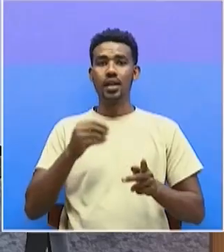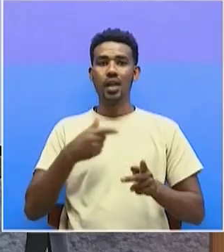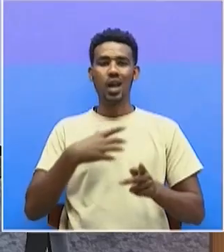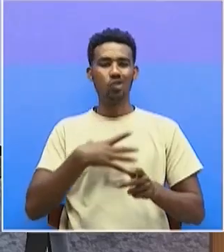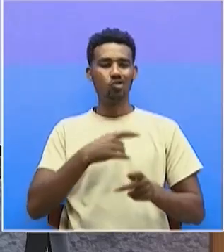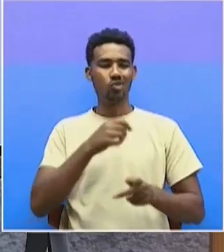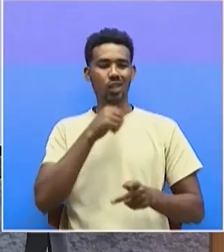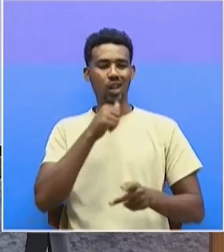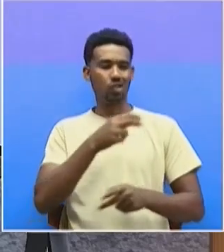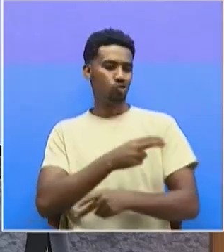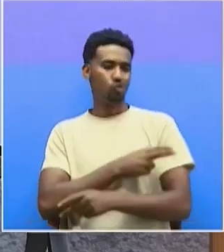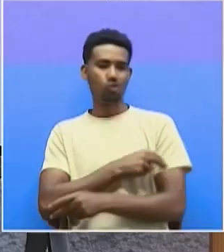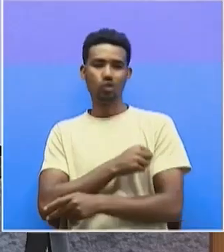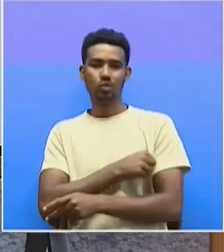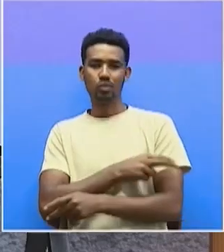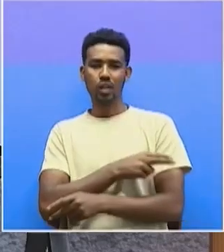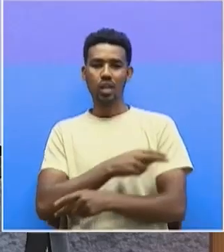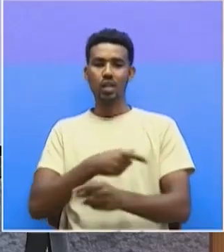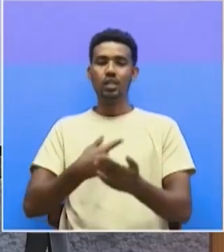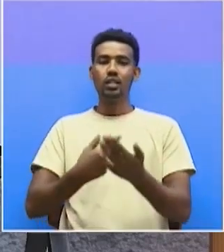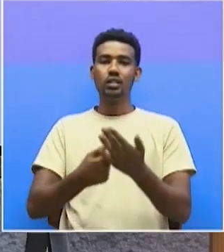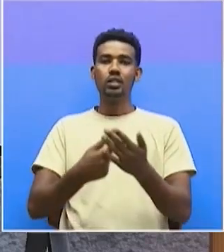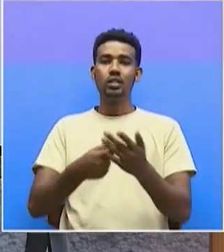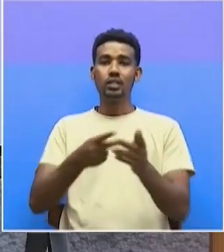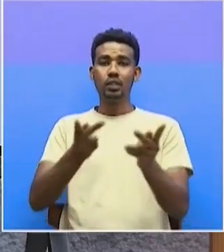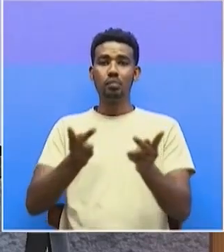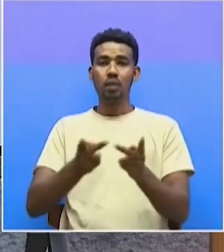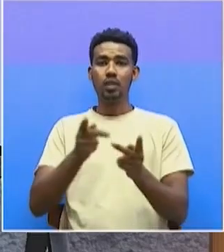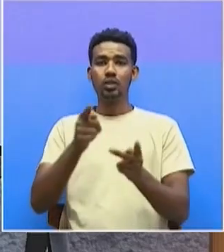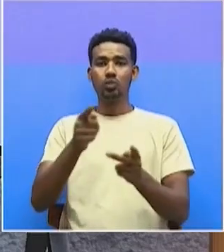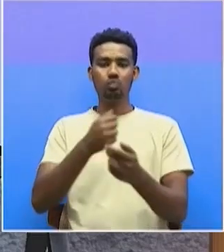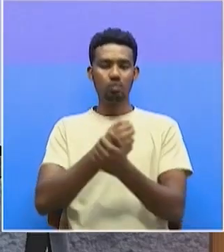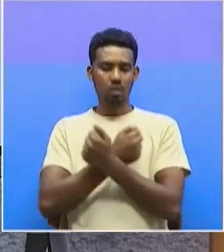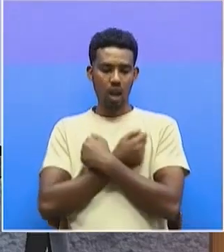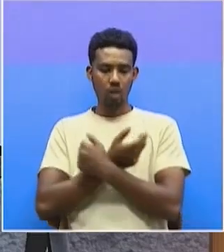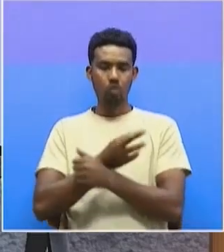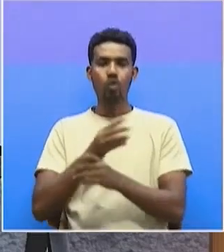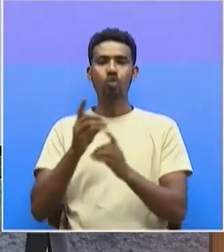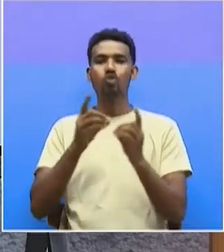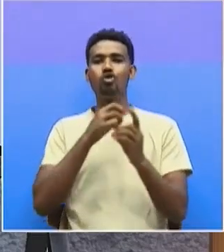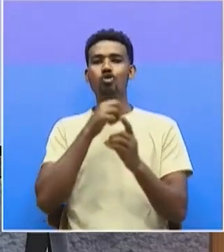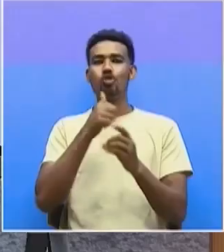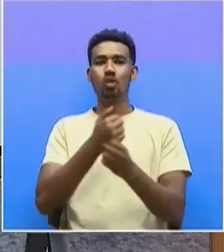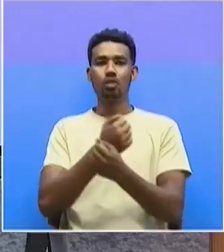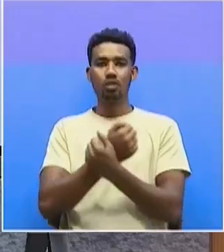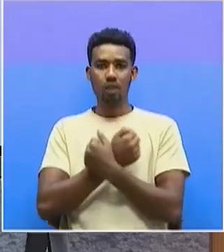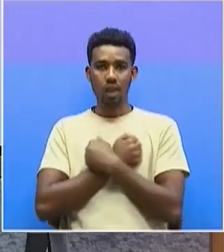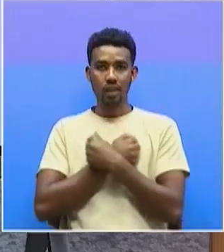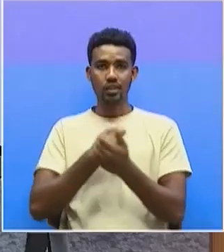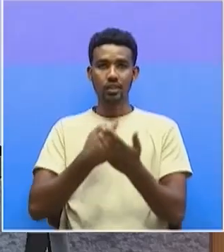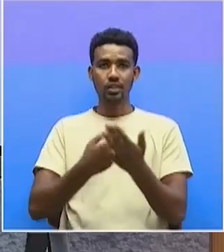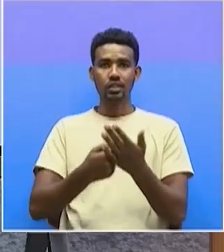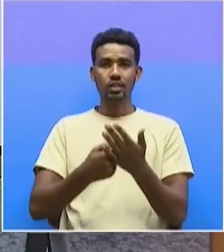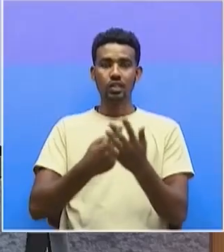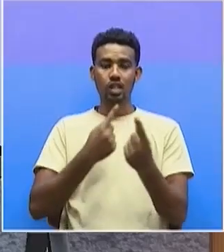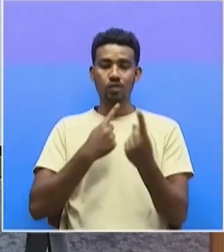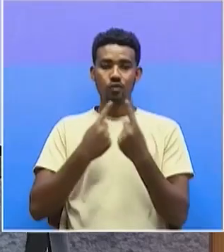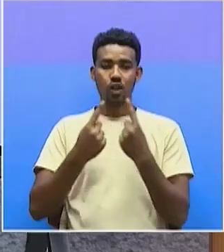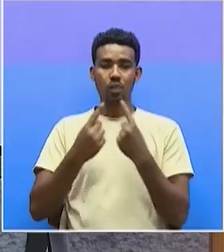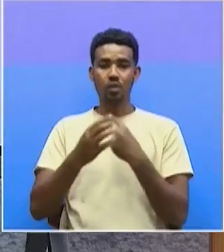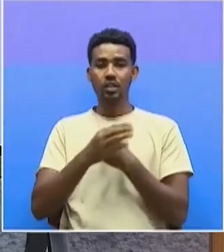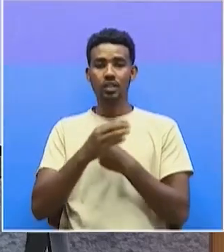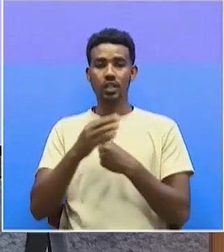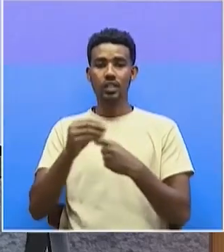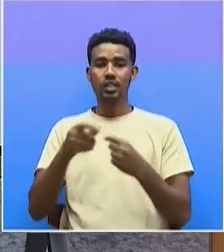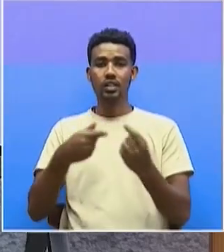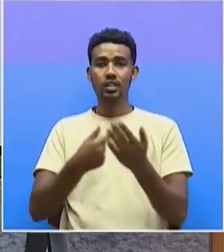hospitals. This is the place which is not like or don't like. These are vocabularies, and also this